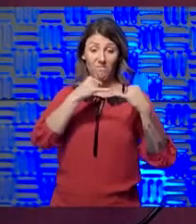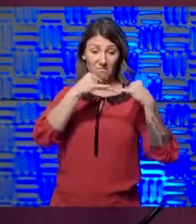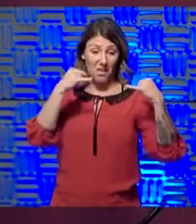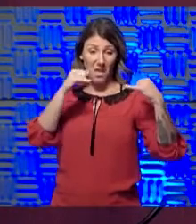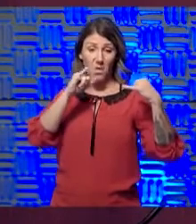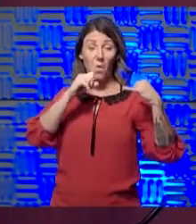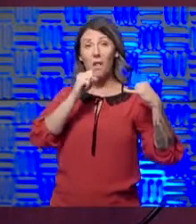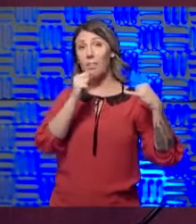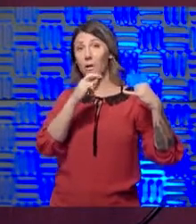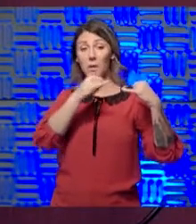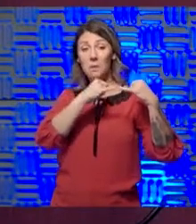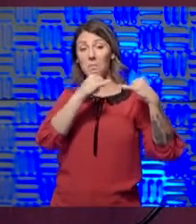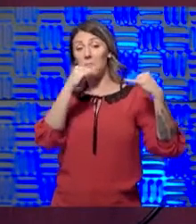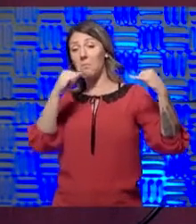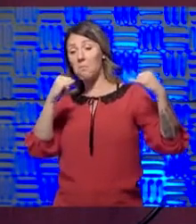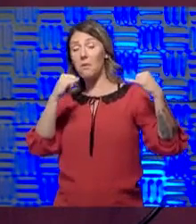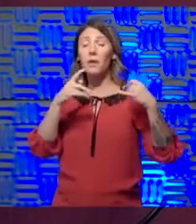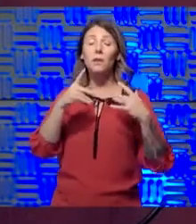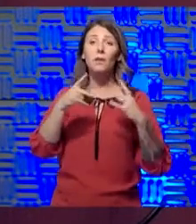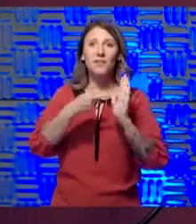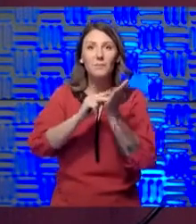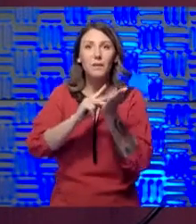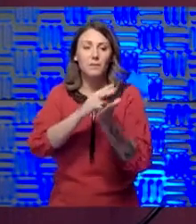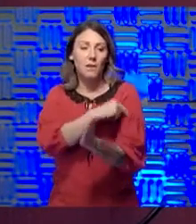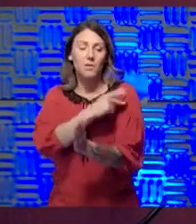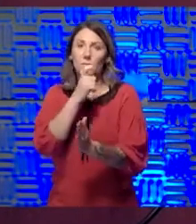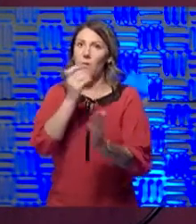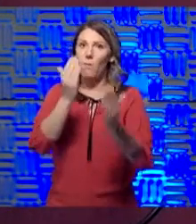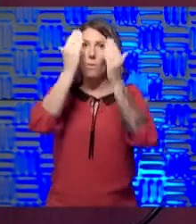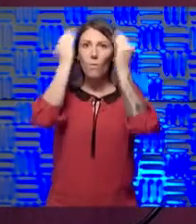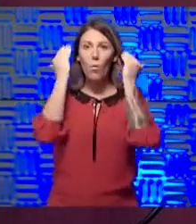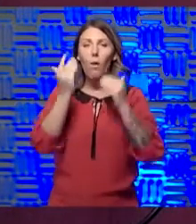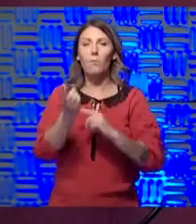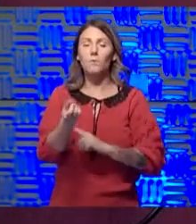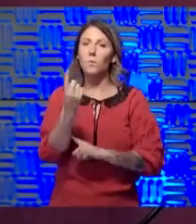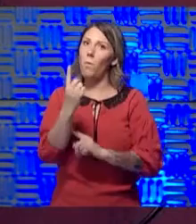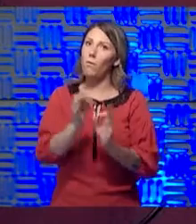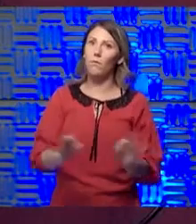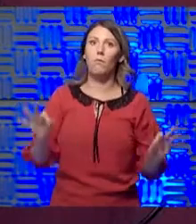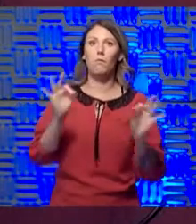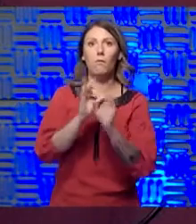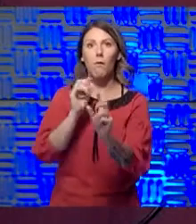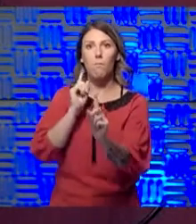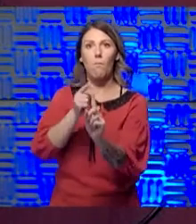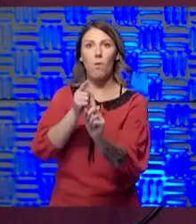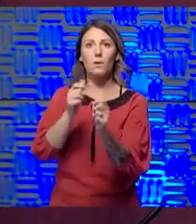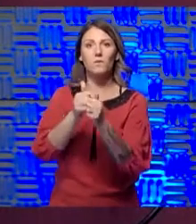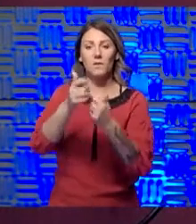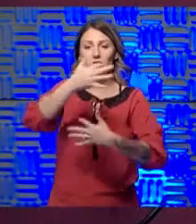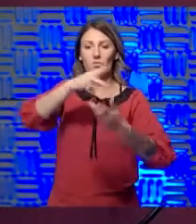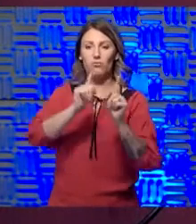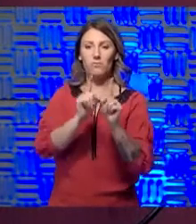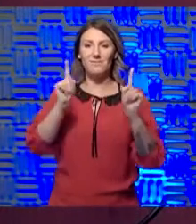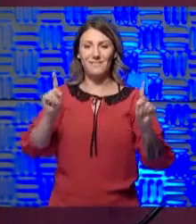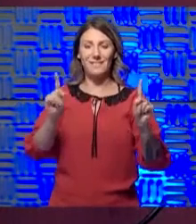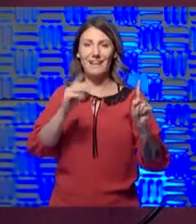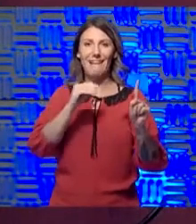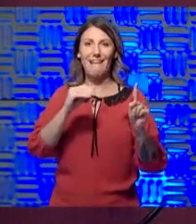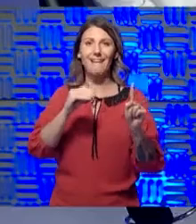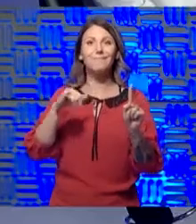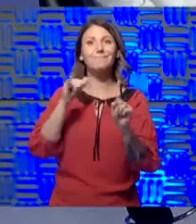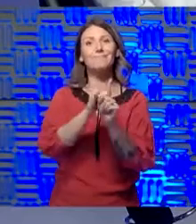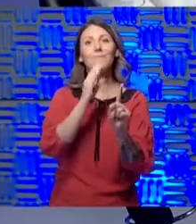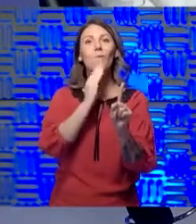and that's a good thing. I mean, it definitely means that hospitals aren't overwhelmed, which was one of the key points in social distancing and stay-at-home orders from the